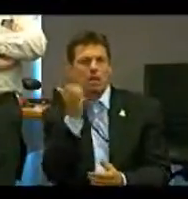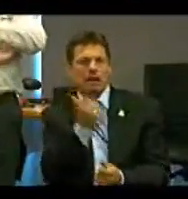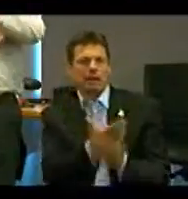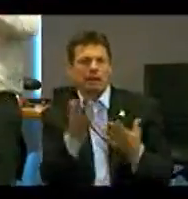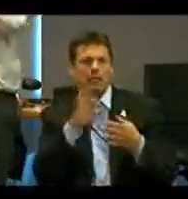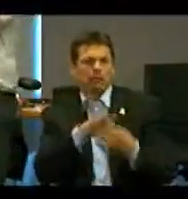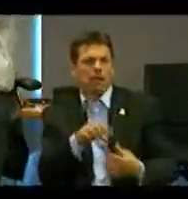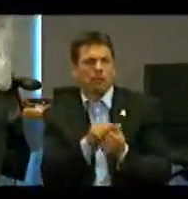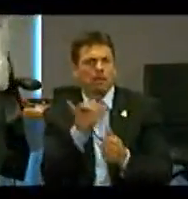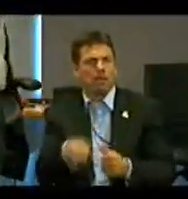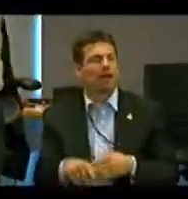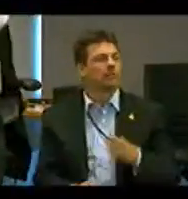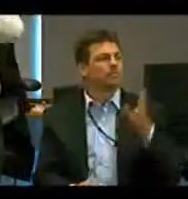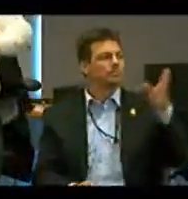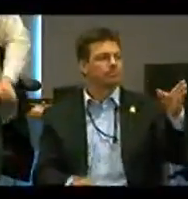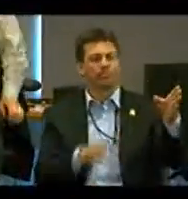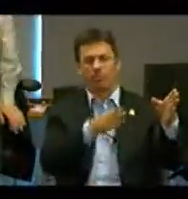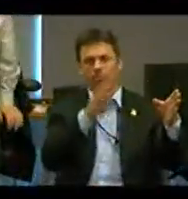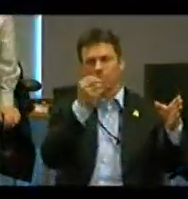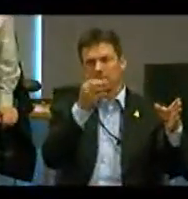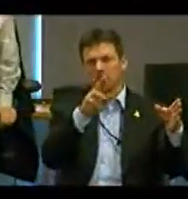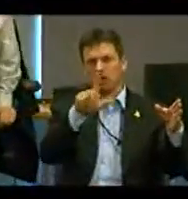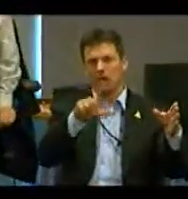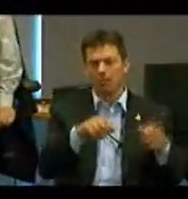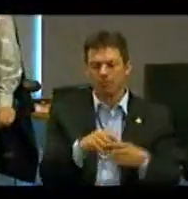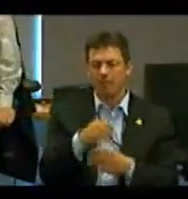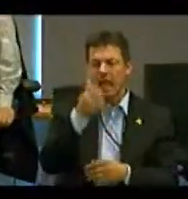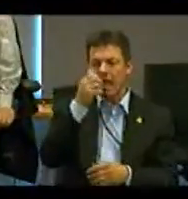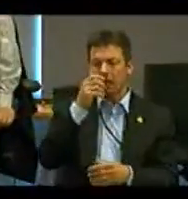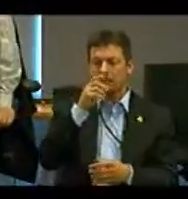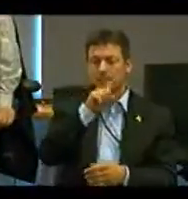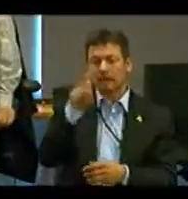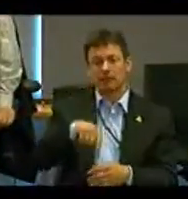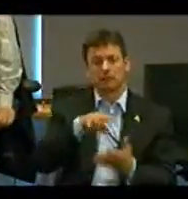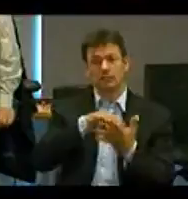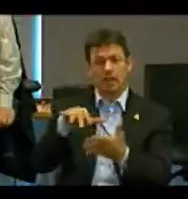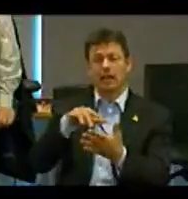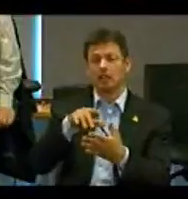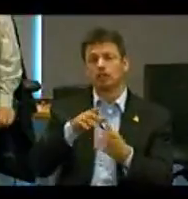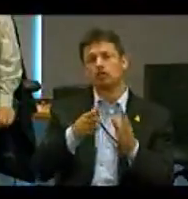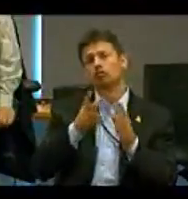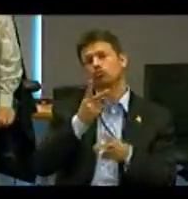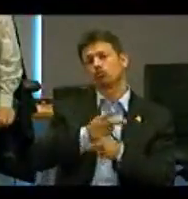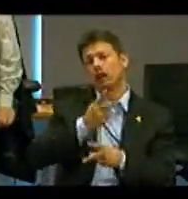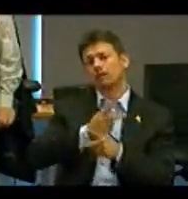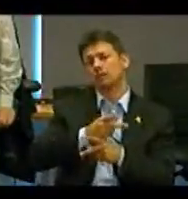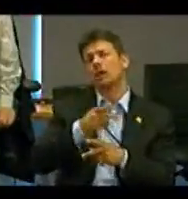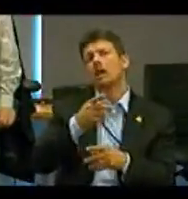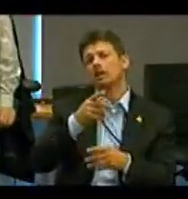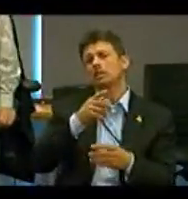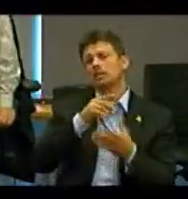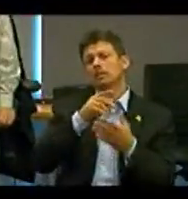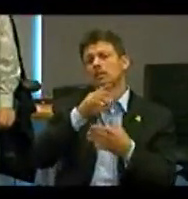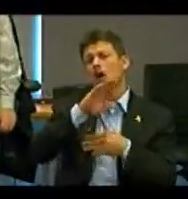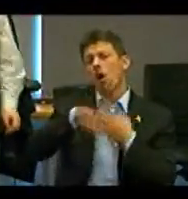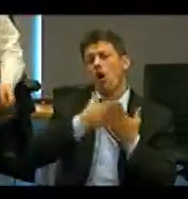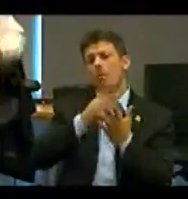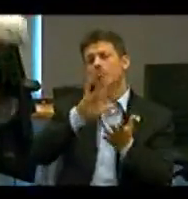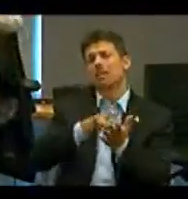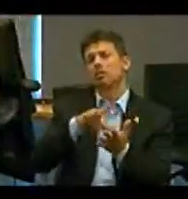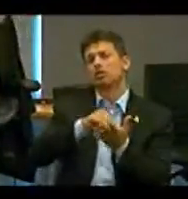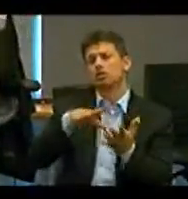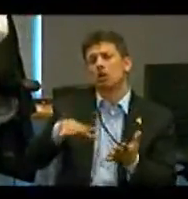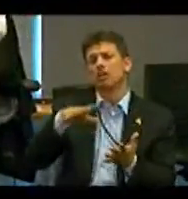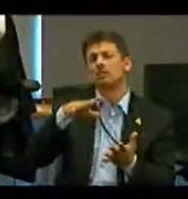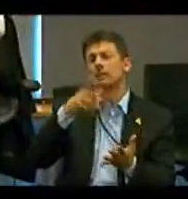I think the Texas study tracked every middle school student for 6 years, and they looked at school effects,